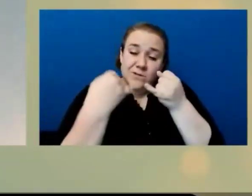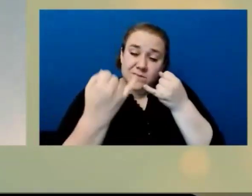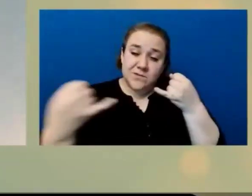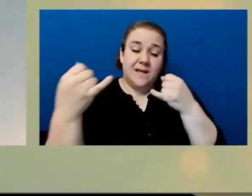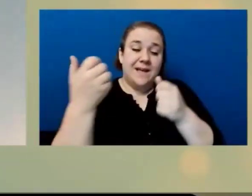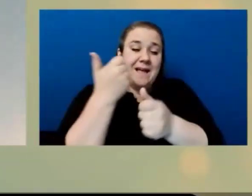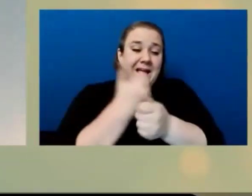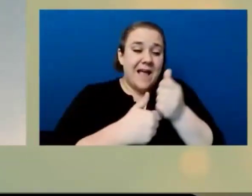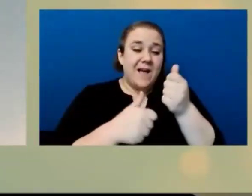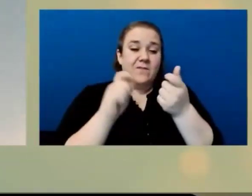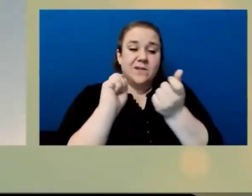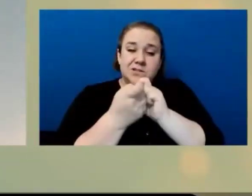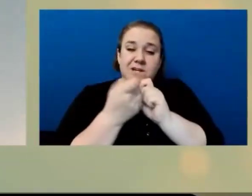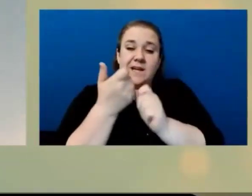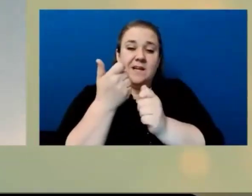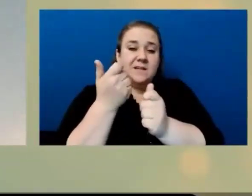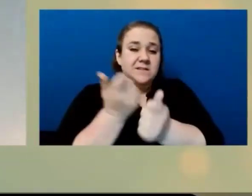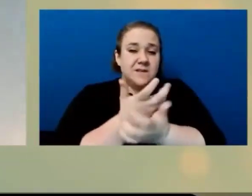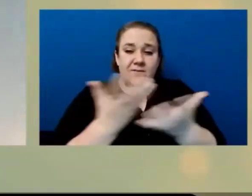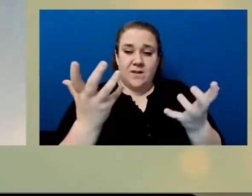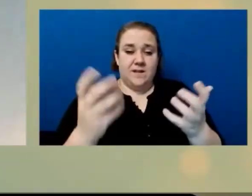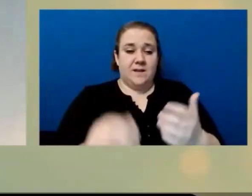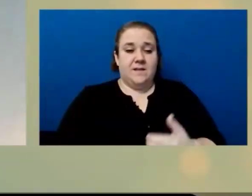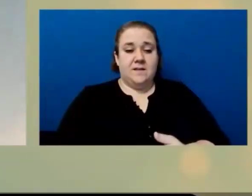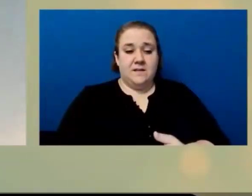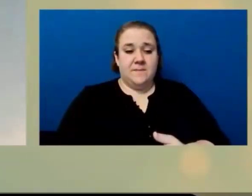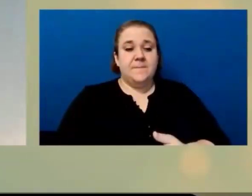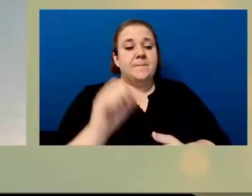knife, inviting you to cut your way free of the web.